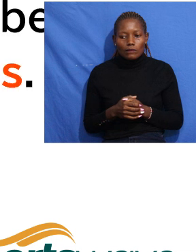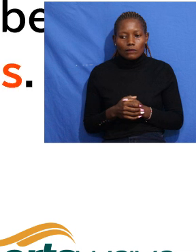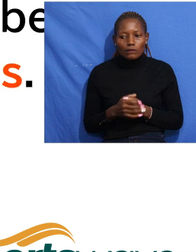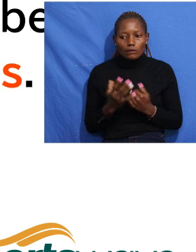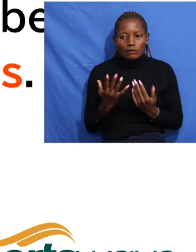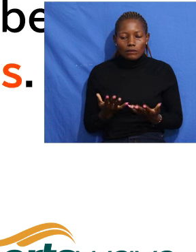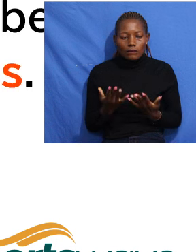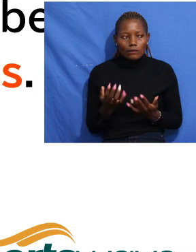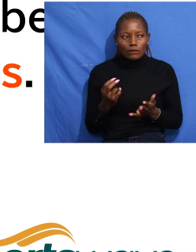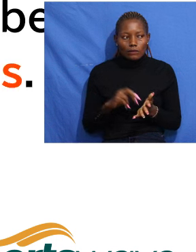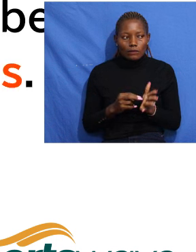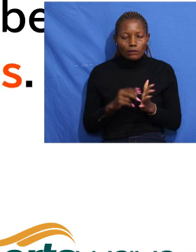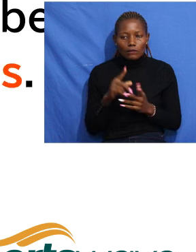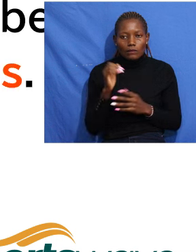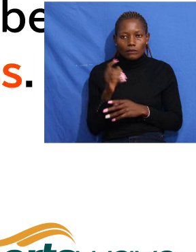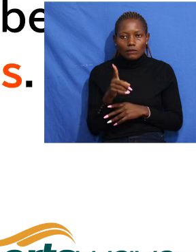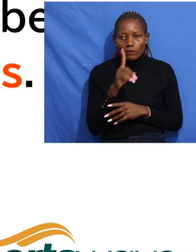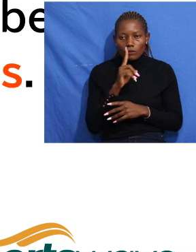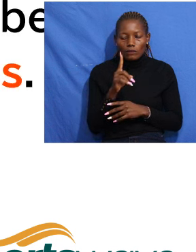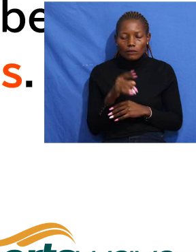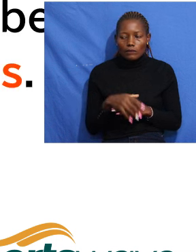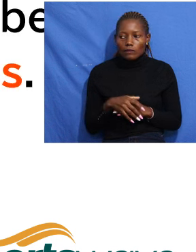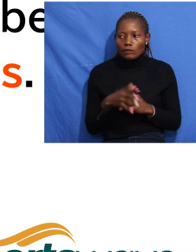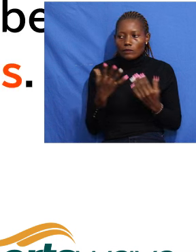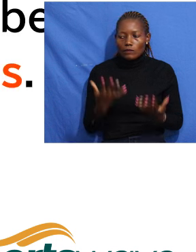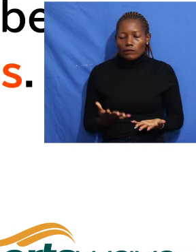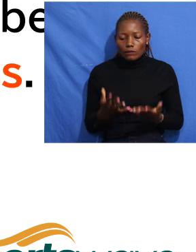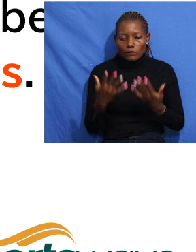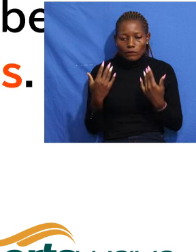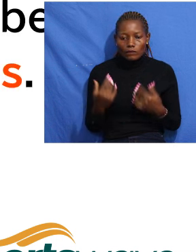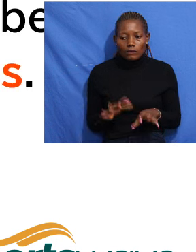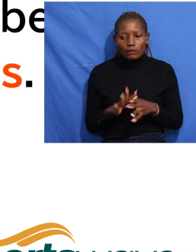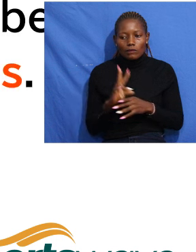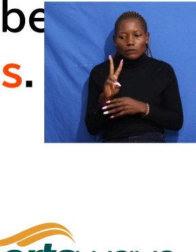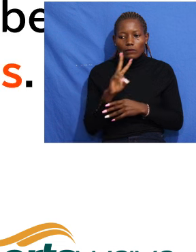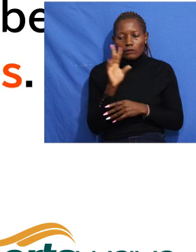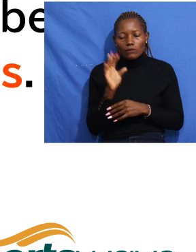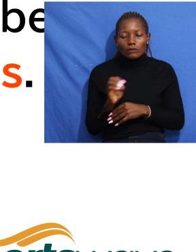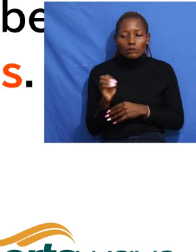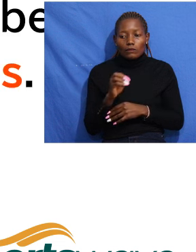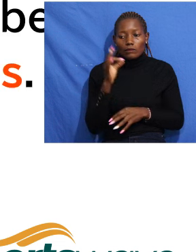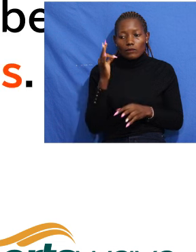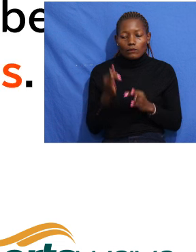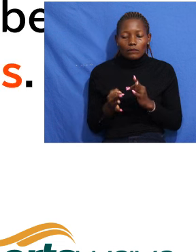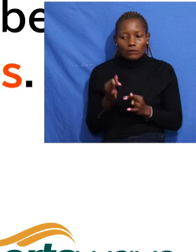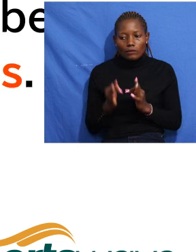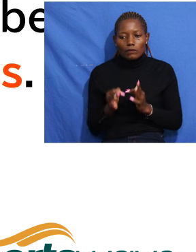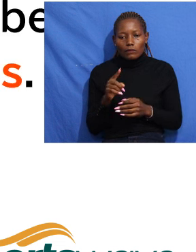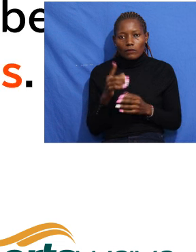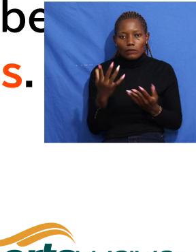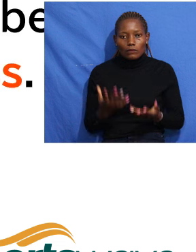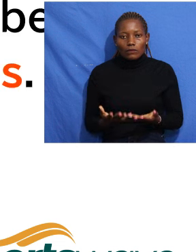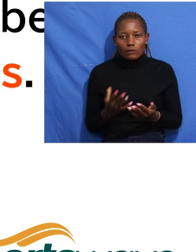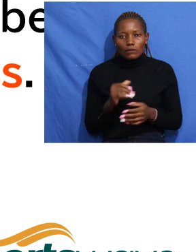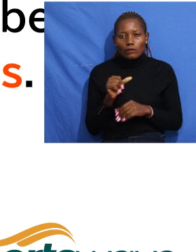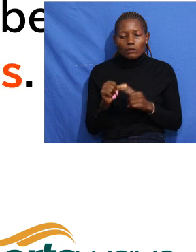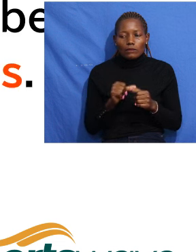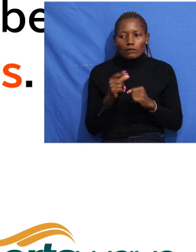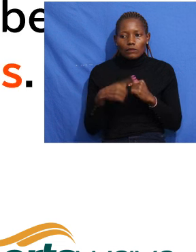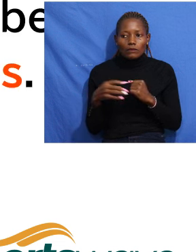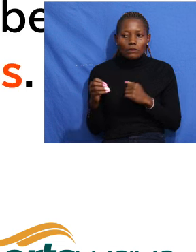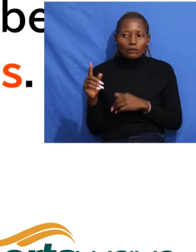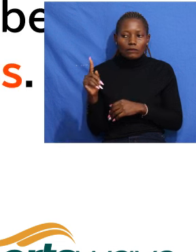you should make sure that weight loss should be limited to 2% or less. So if you weigh around 60